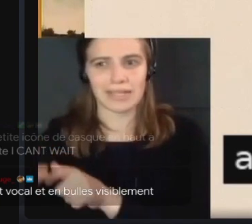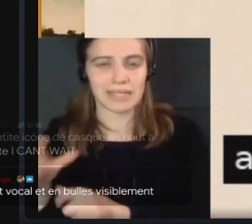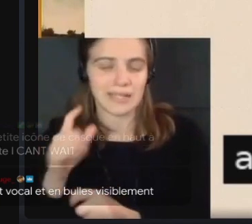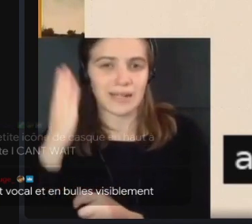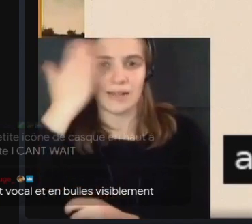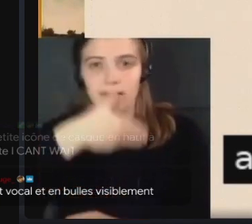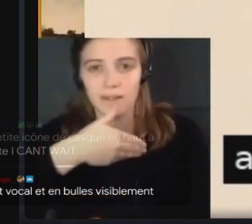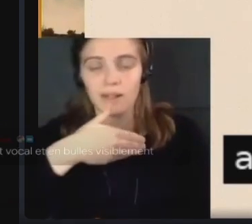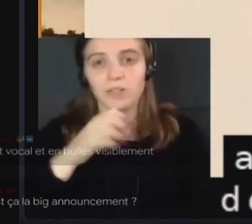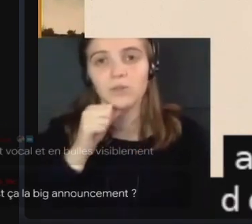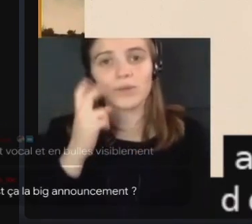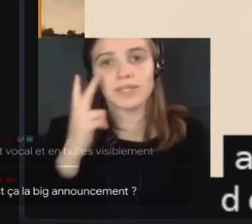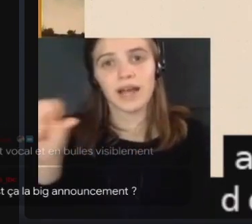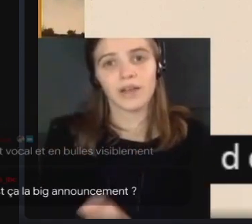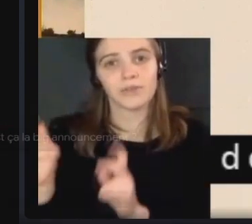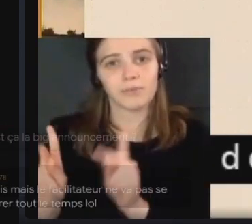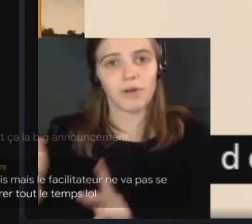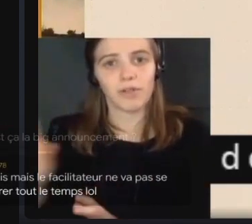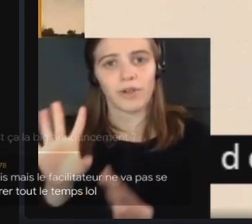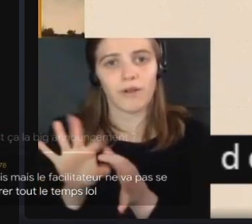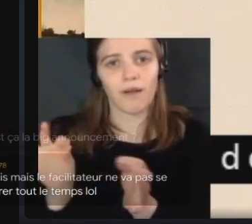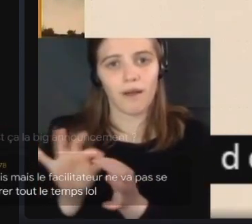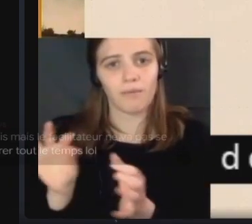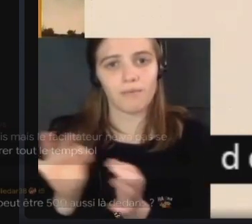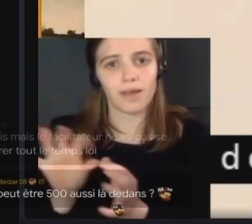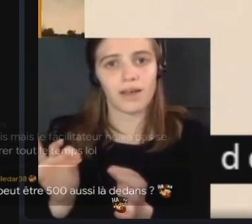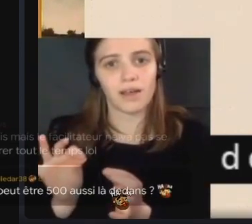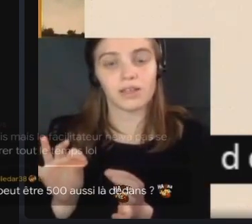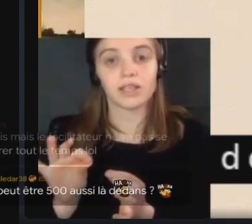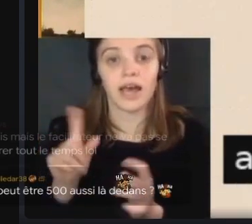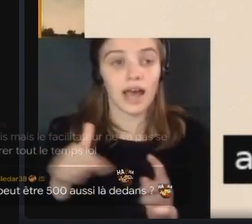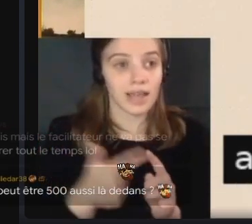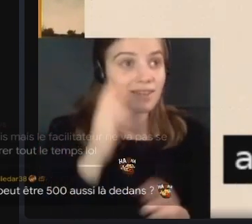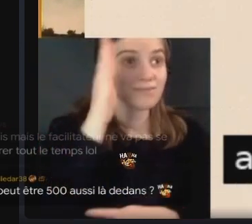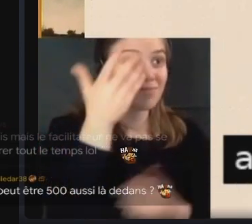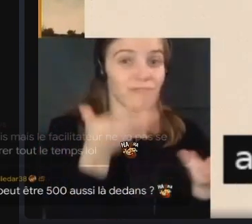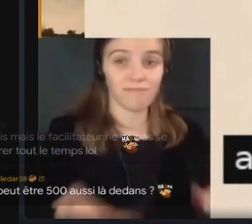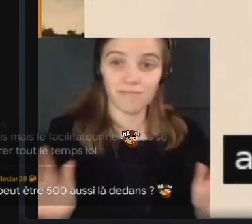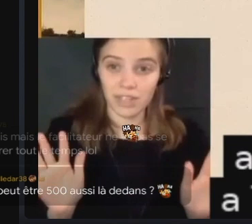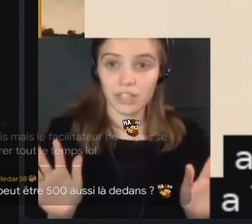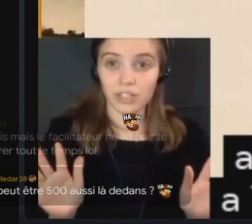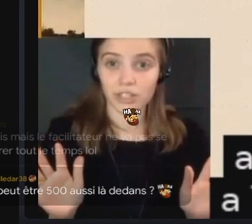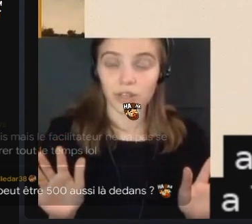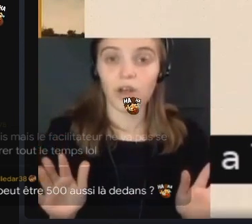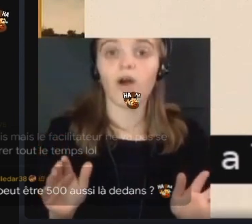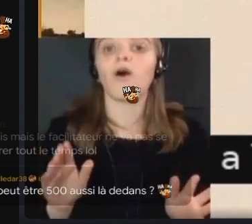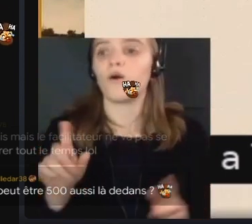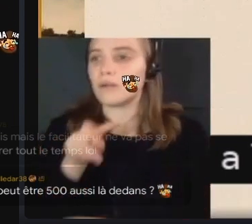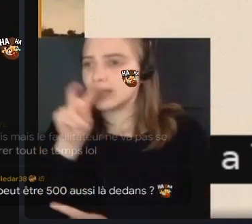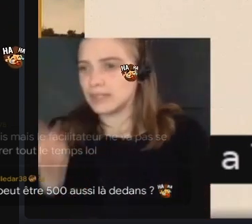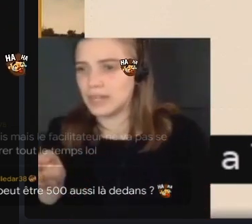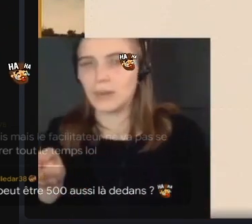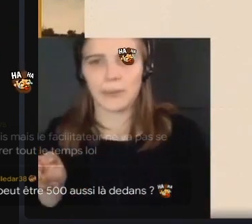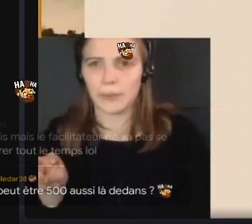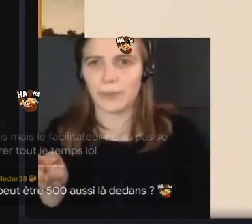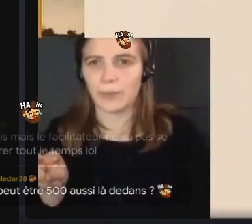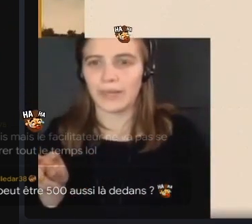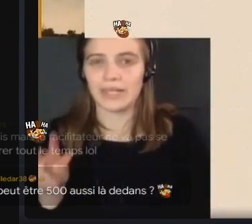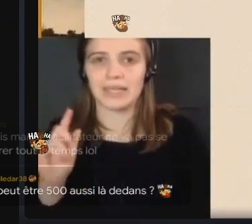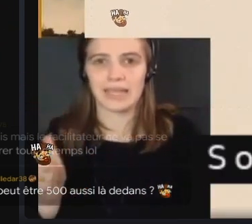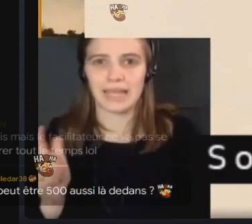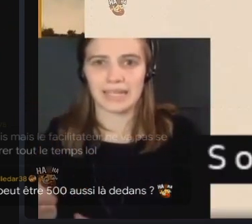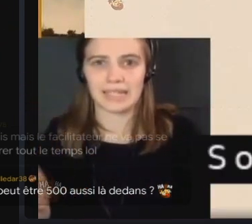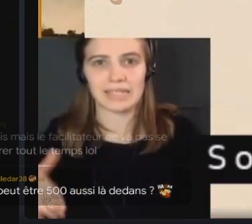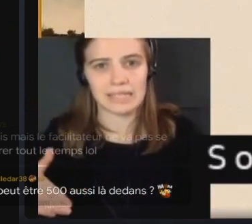are saying, and until Ah, il y a le after vocal en haut, t'as raison. ended the Le petit presentation of casque. your work. And so by being able to see what's happening right away, it's